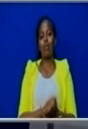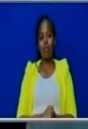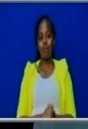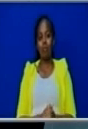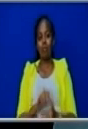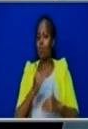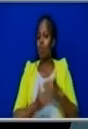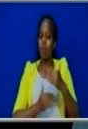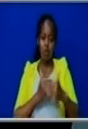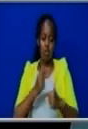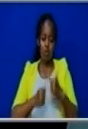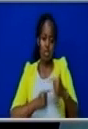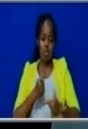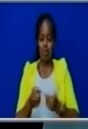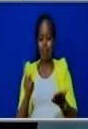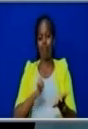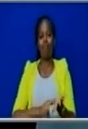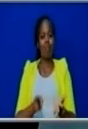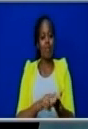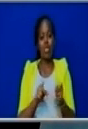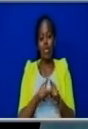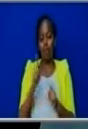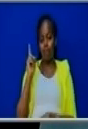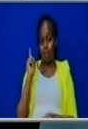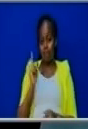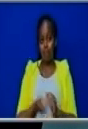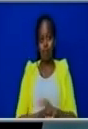the process can repeat itself. Yes.